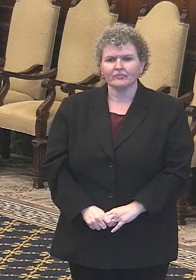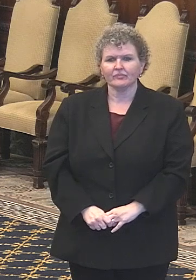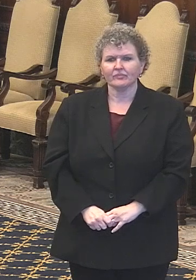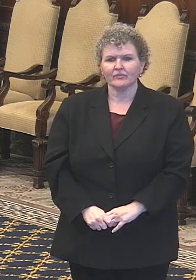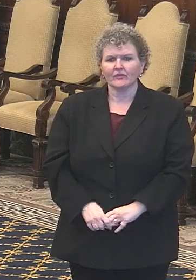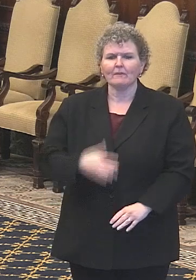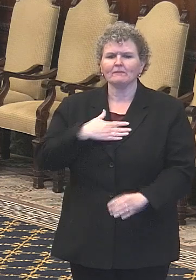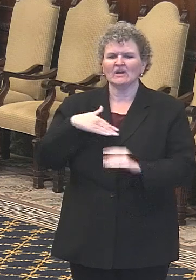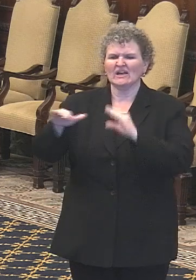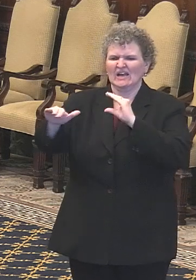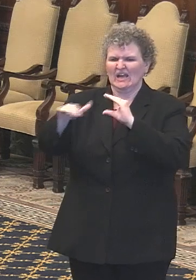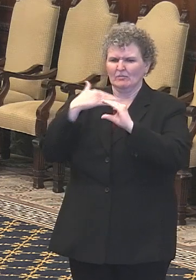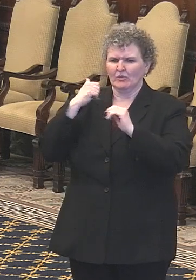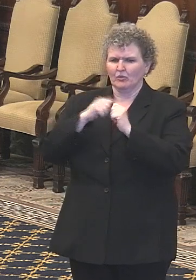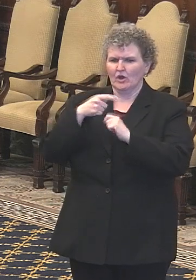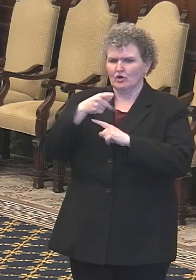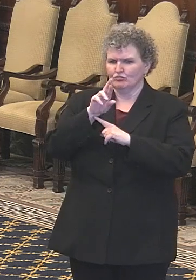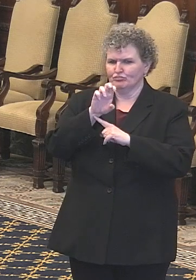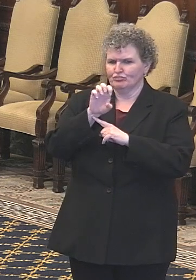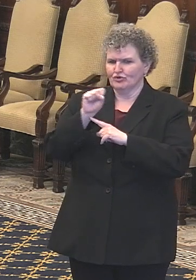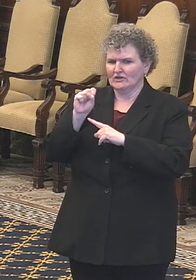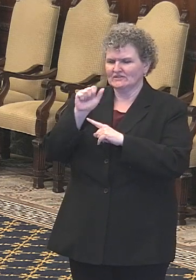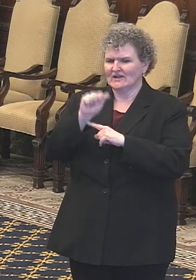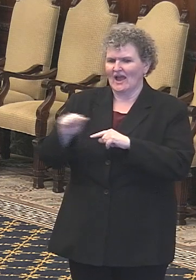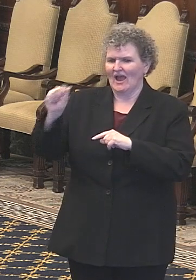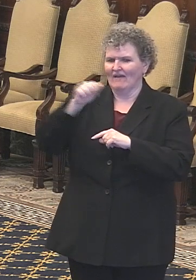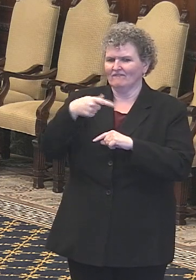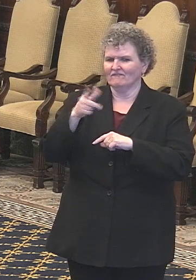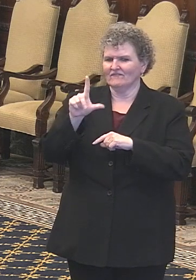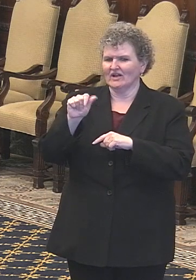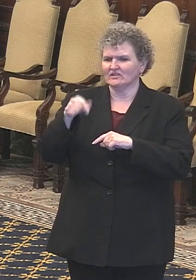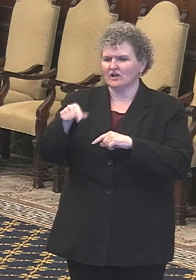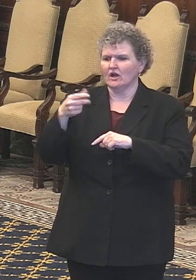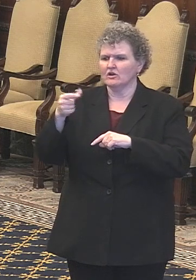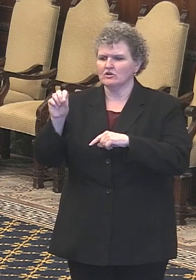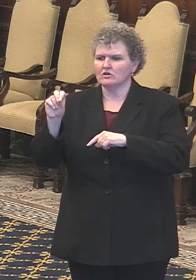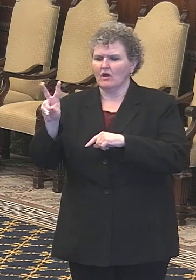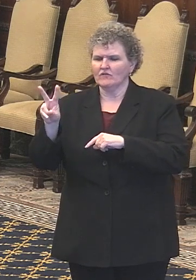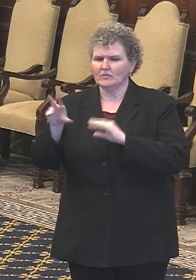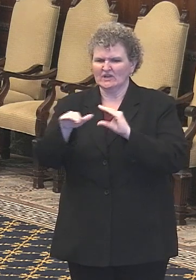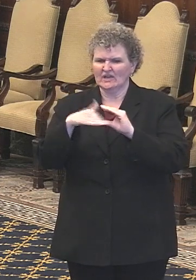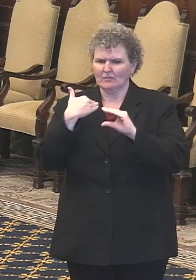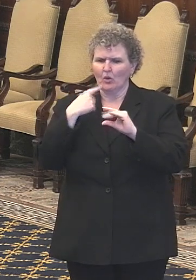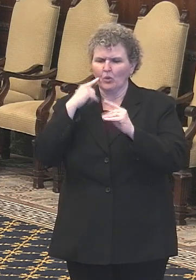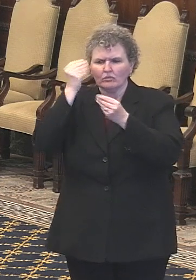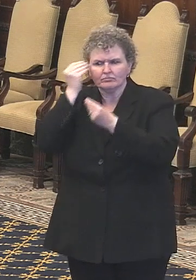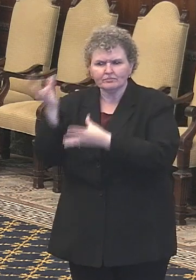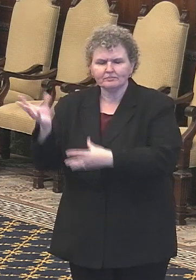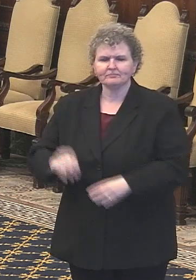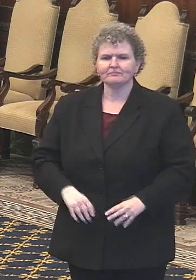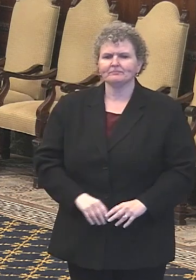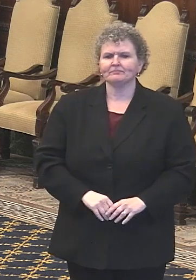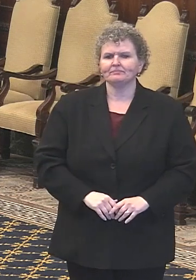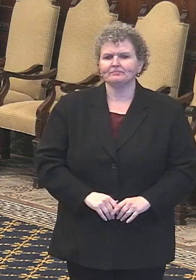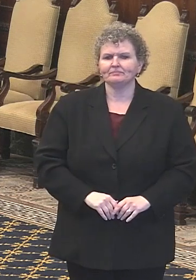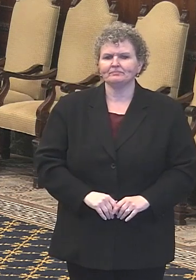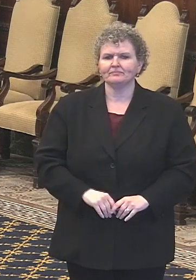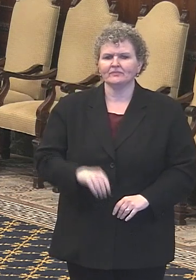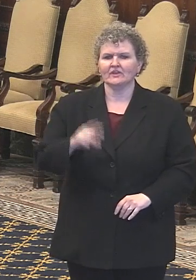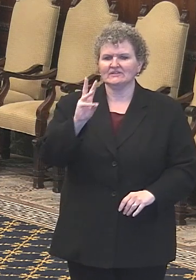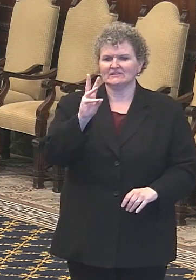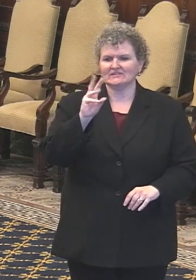where they're assigned. So the folks who are here are really providing technical assistance around the hospital and the